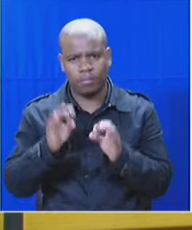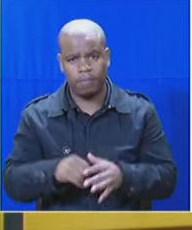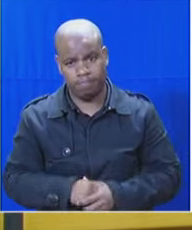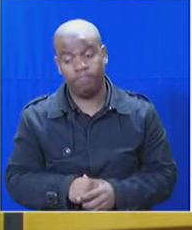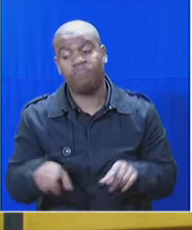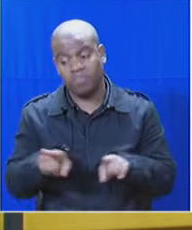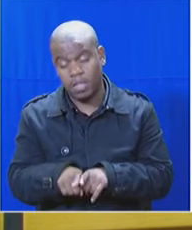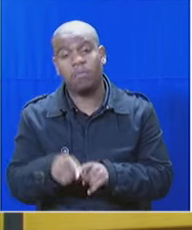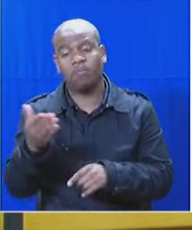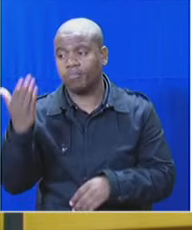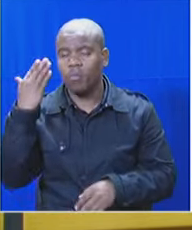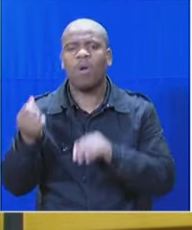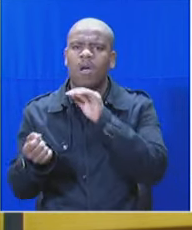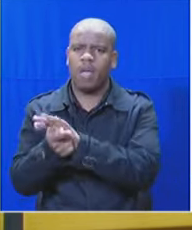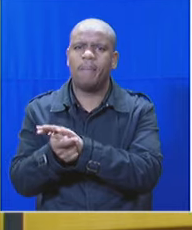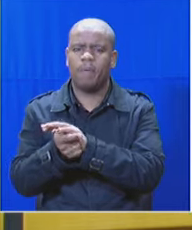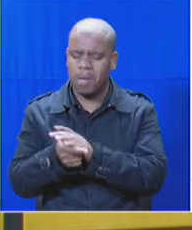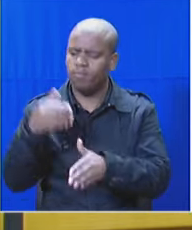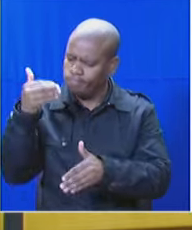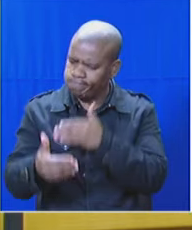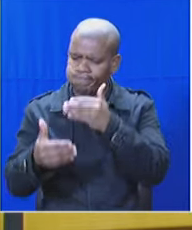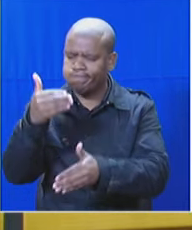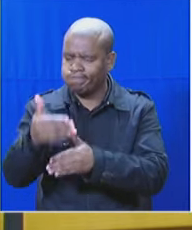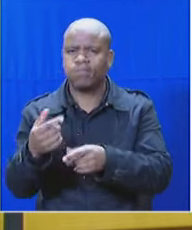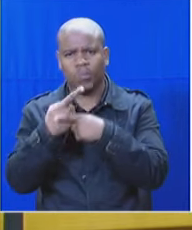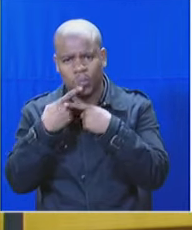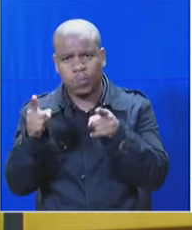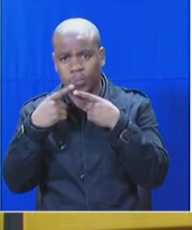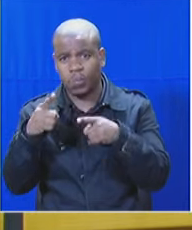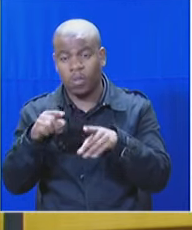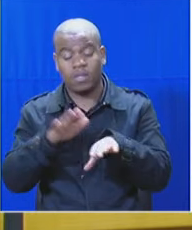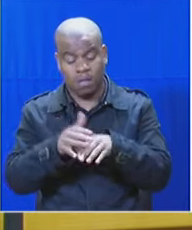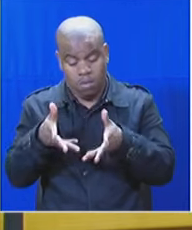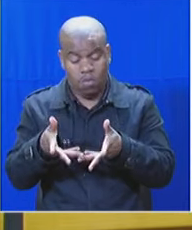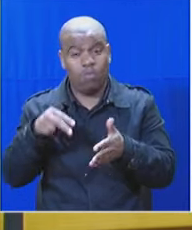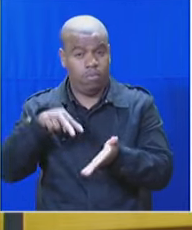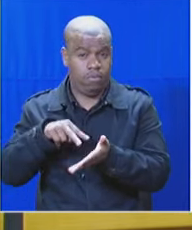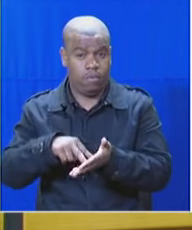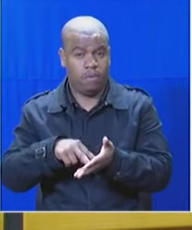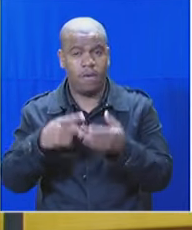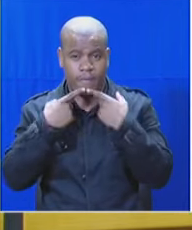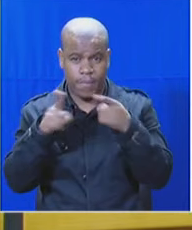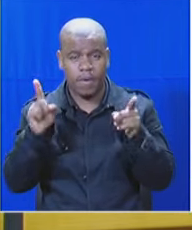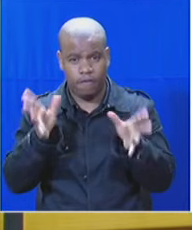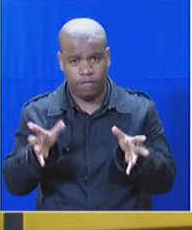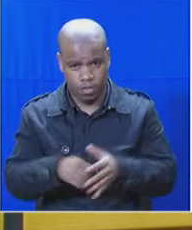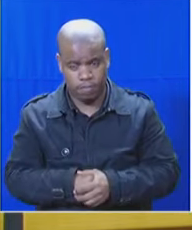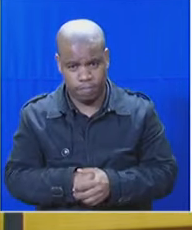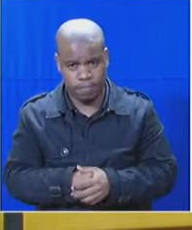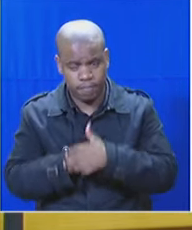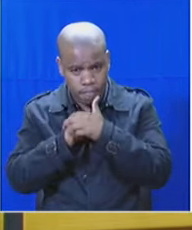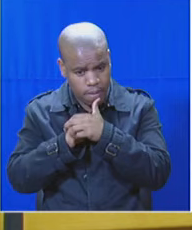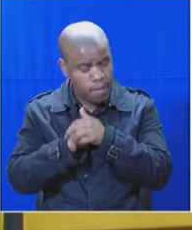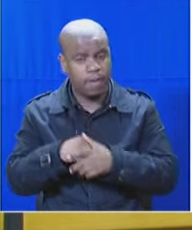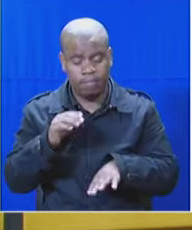been echoed by our comrades over and over again, and even in this podium today before me, the Charter